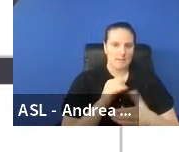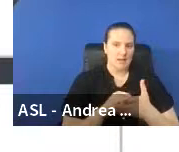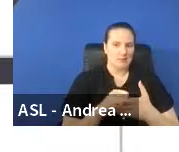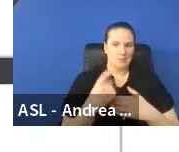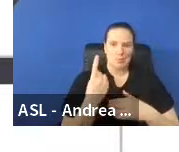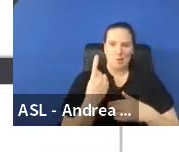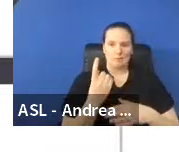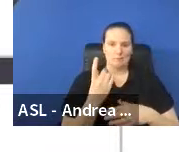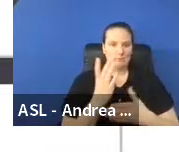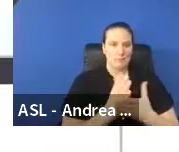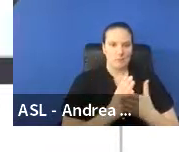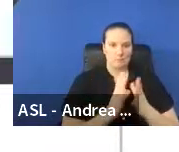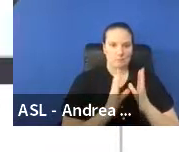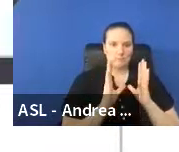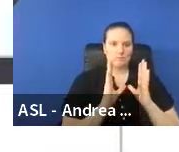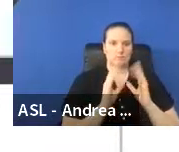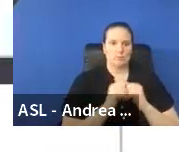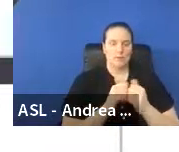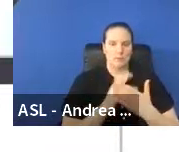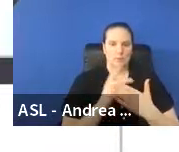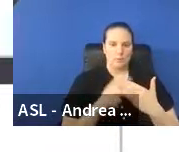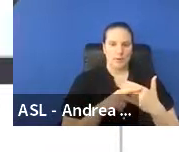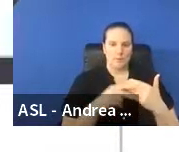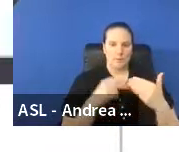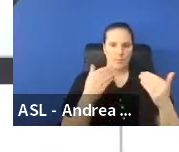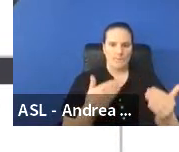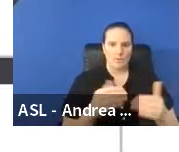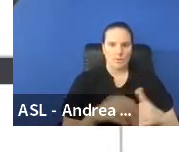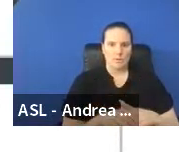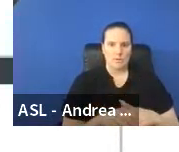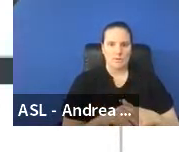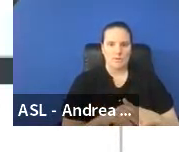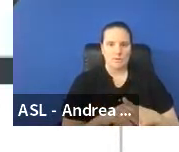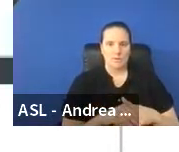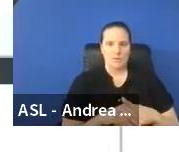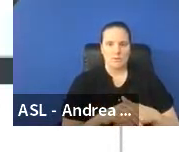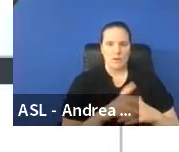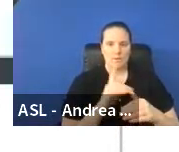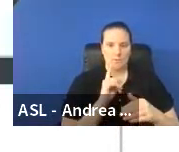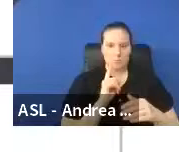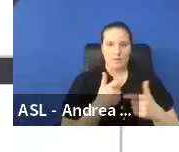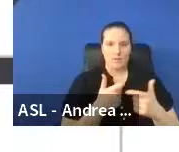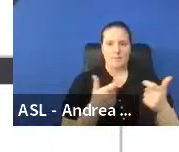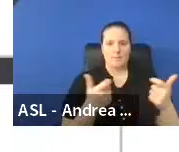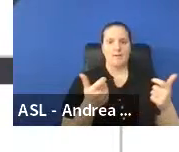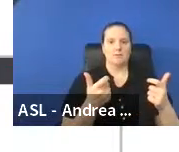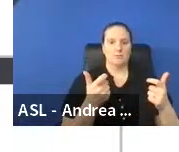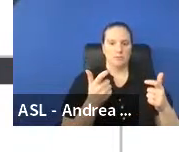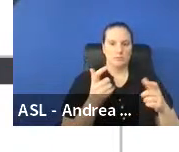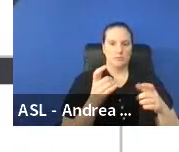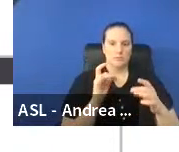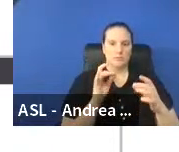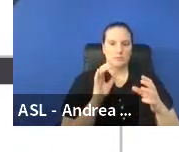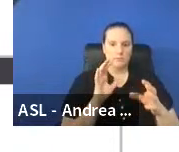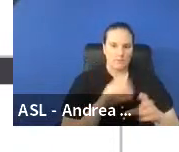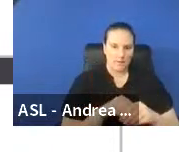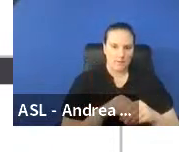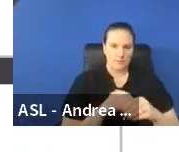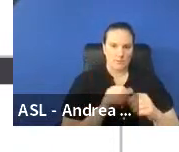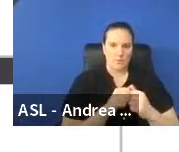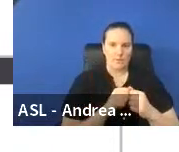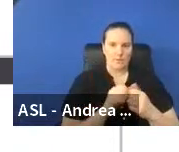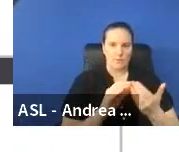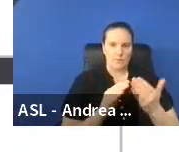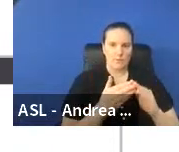input into the program going forward. We have a really, really major input in the form of the community advisory group,